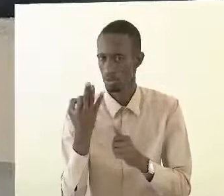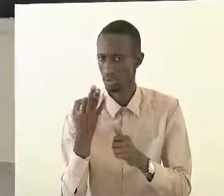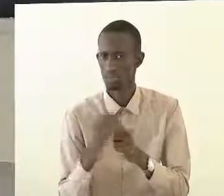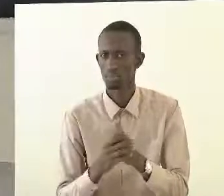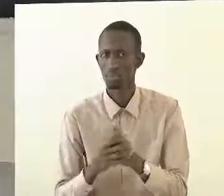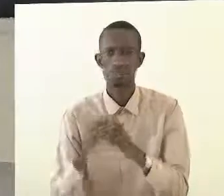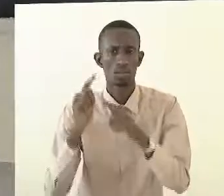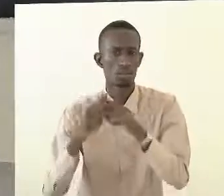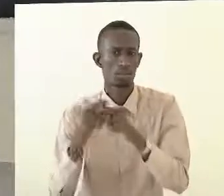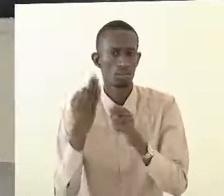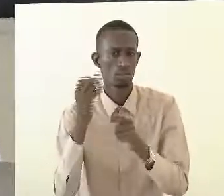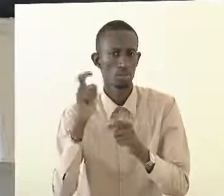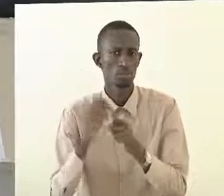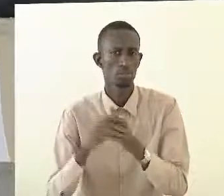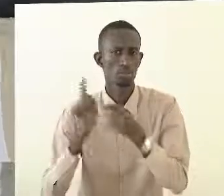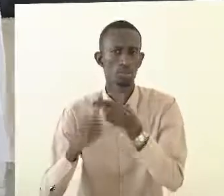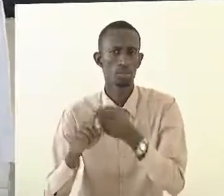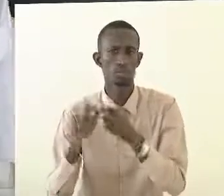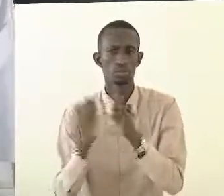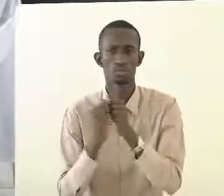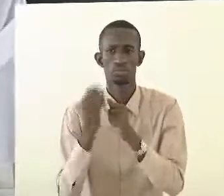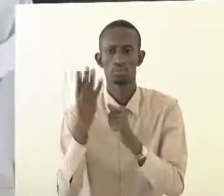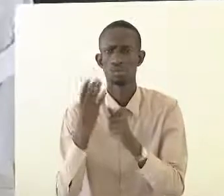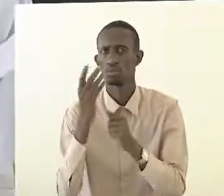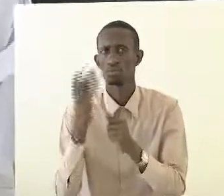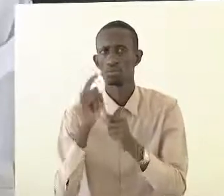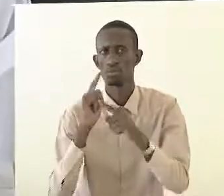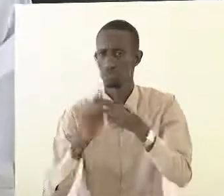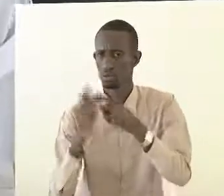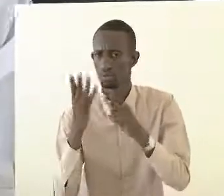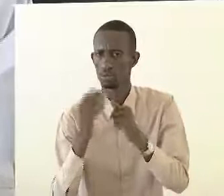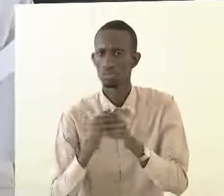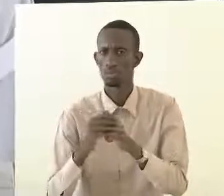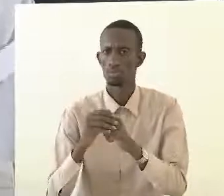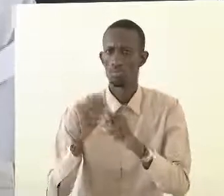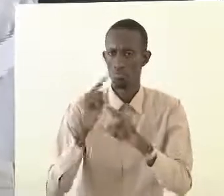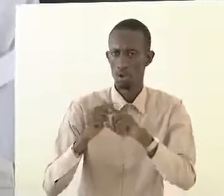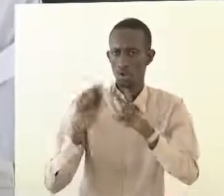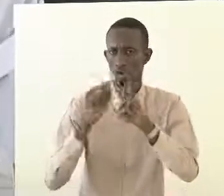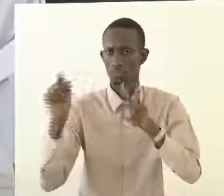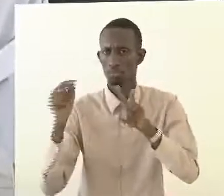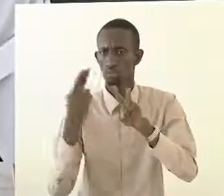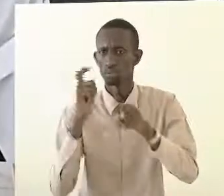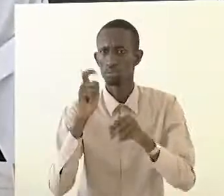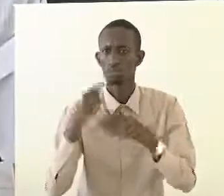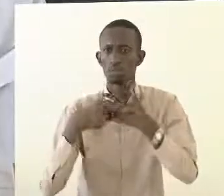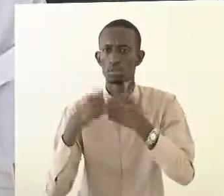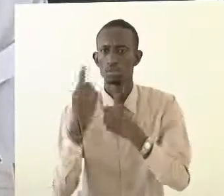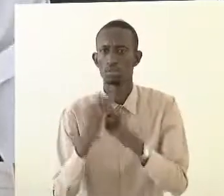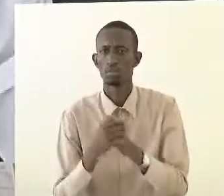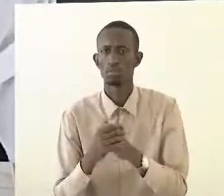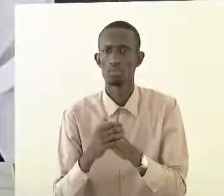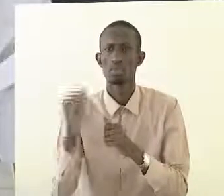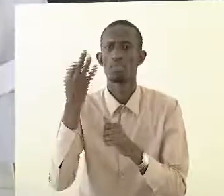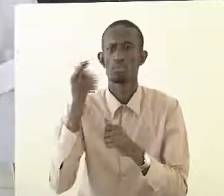times 3x plus 4 times square root of 2x minus 1 power 3,